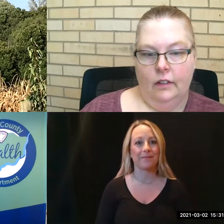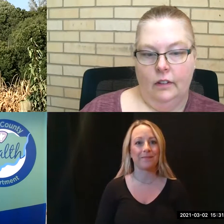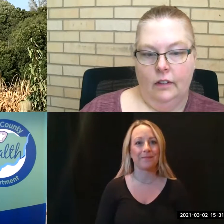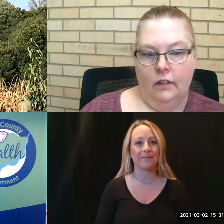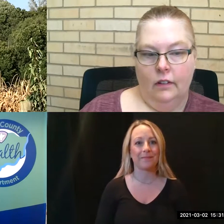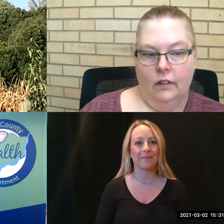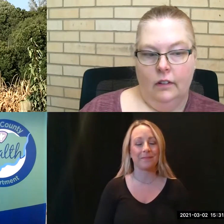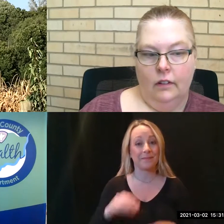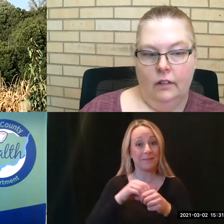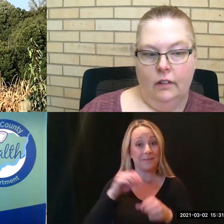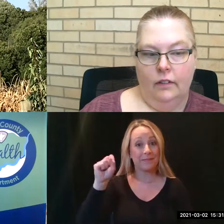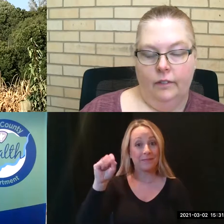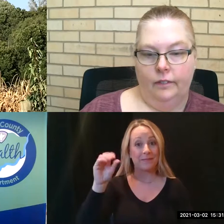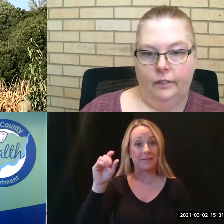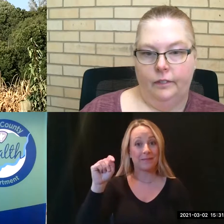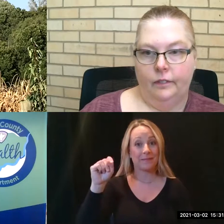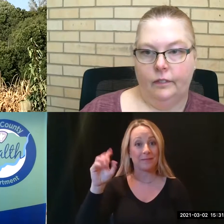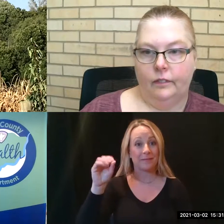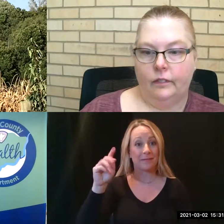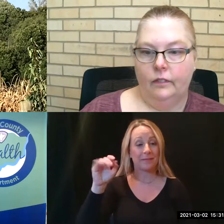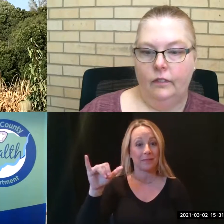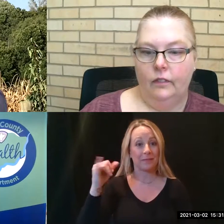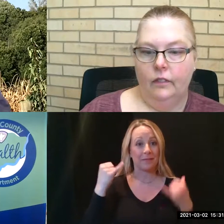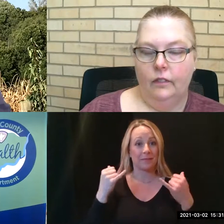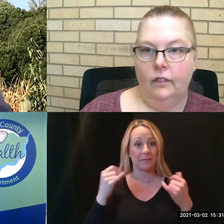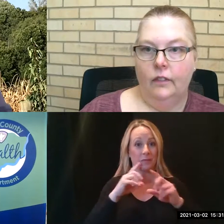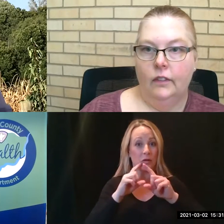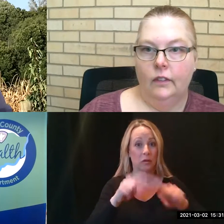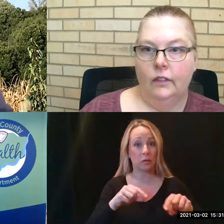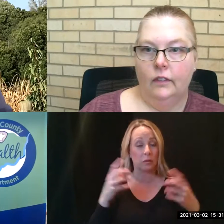In Scott County today, the Iowa Department of Public Health reports